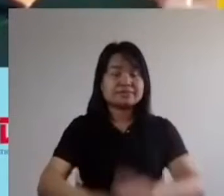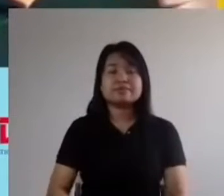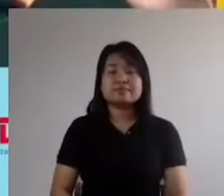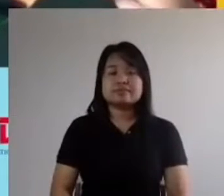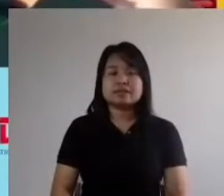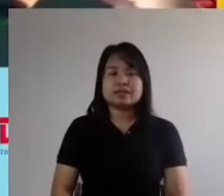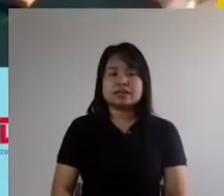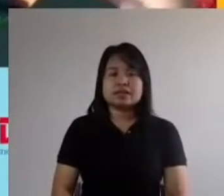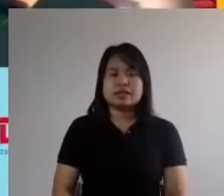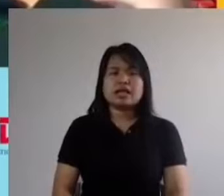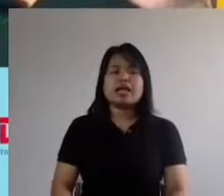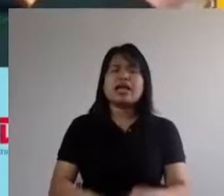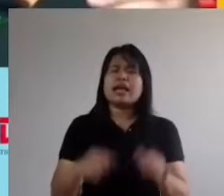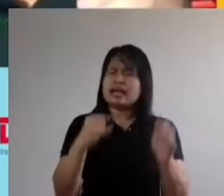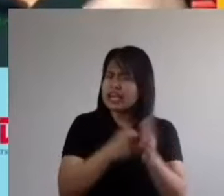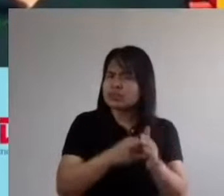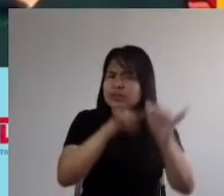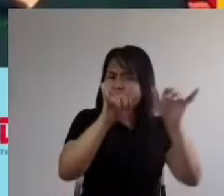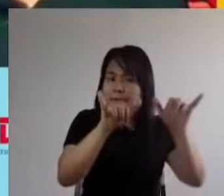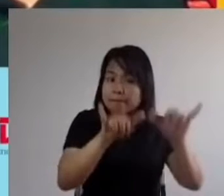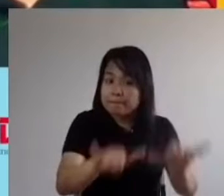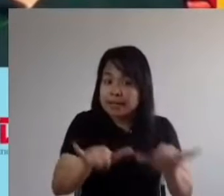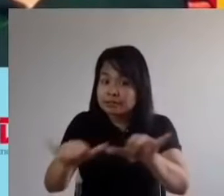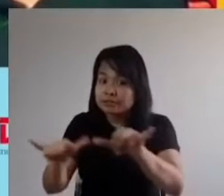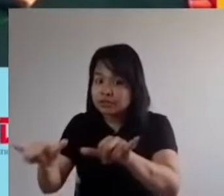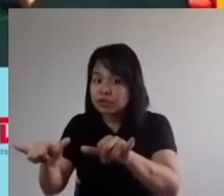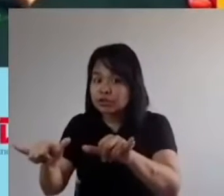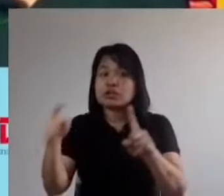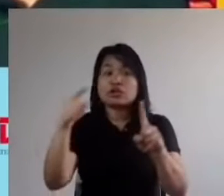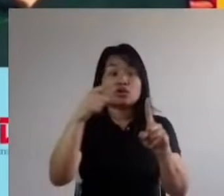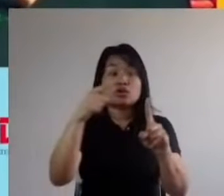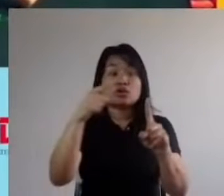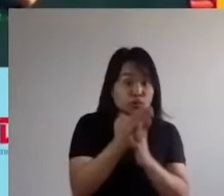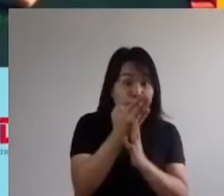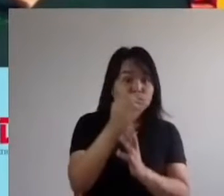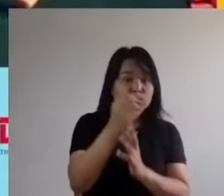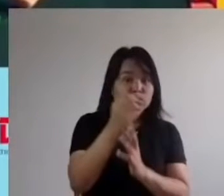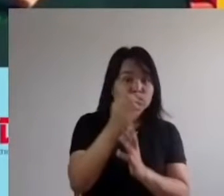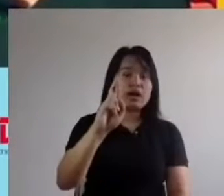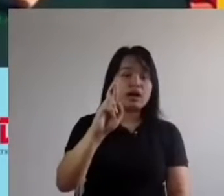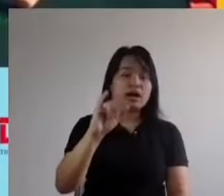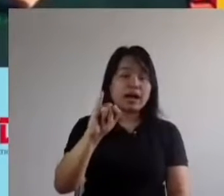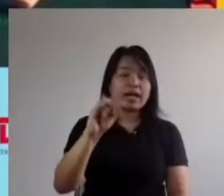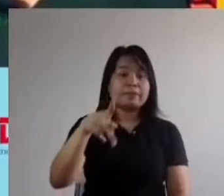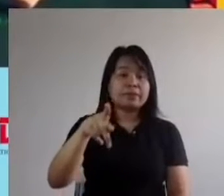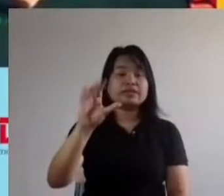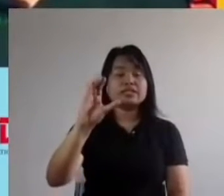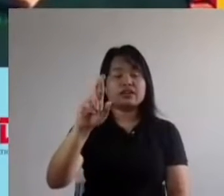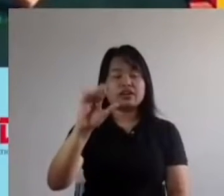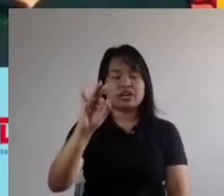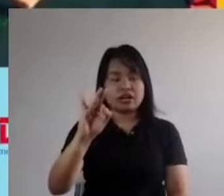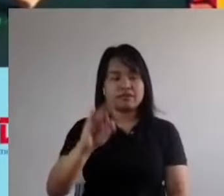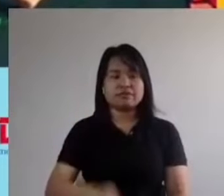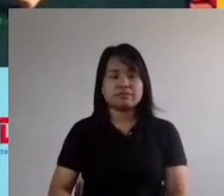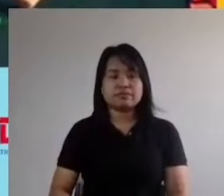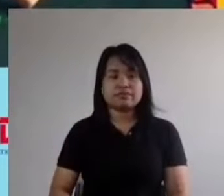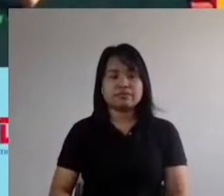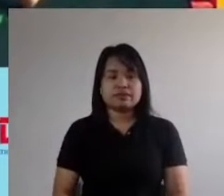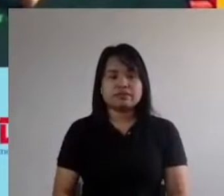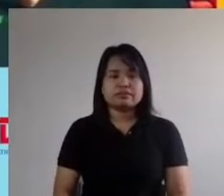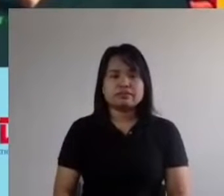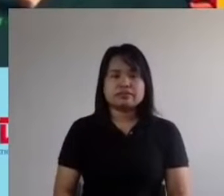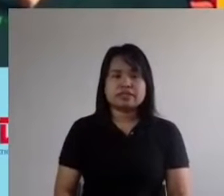measured through the IPCRF. Thus, necessitates the completion of the